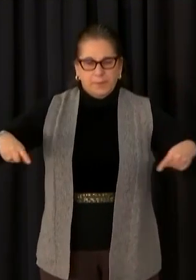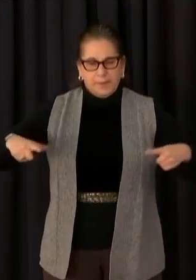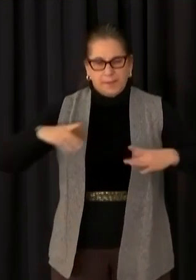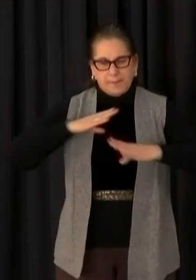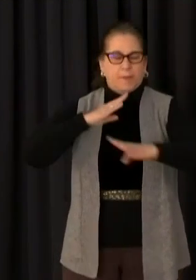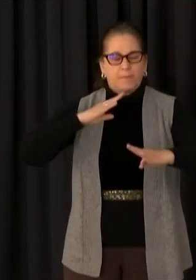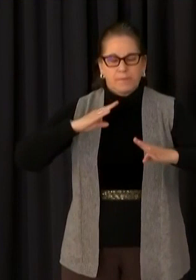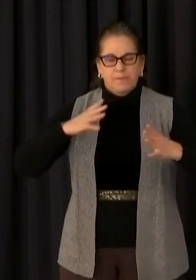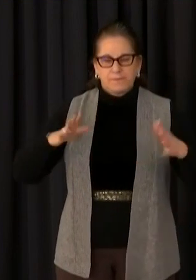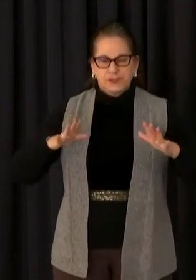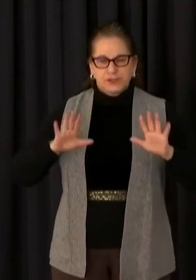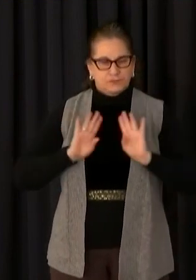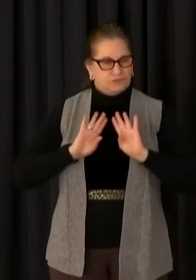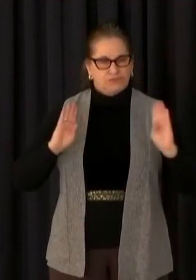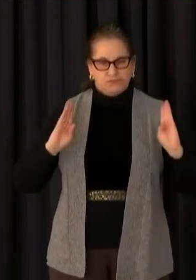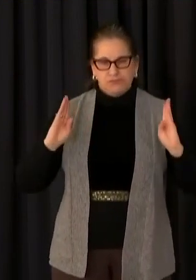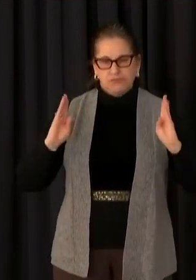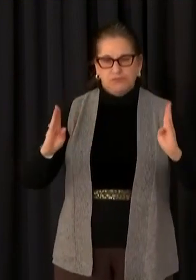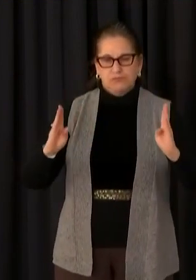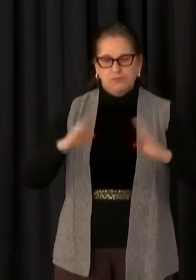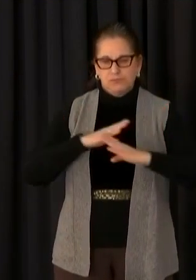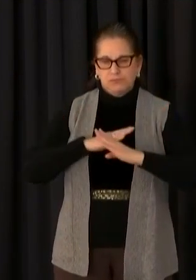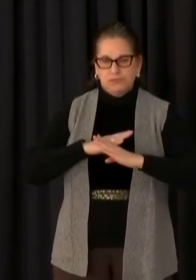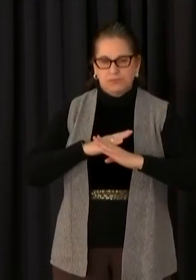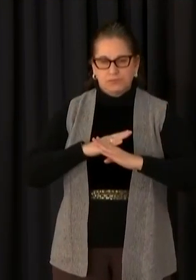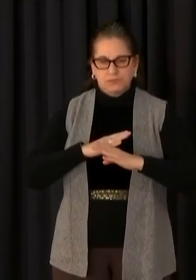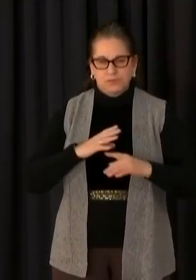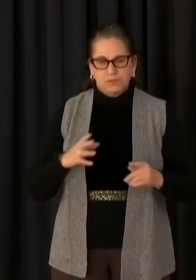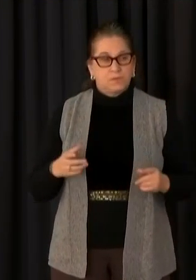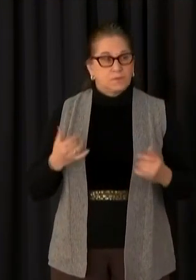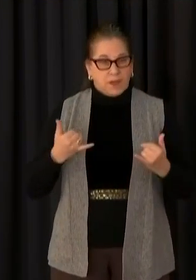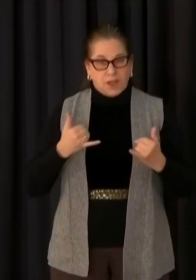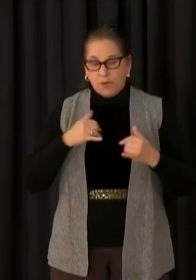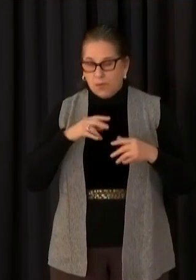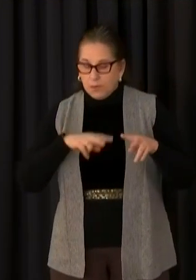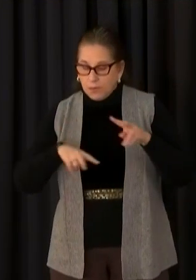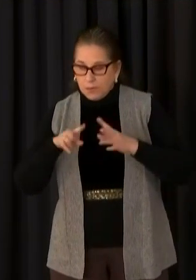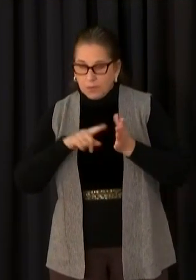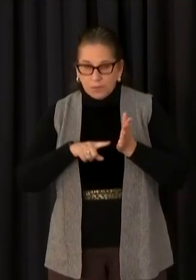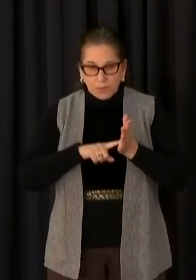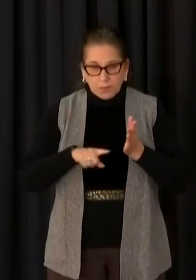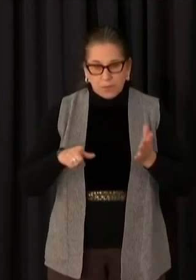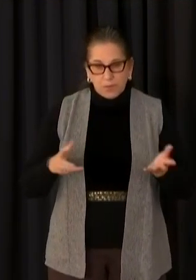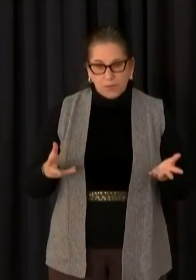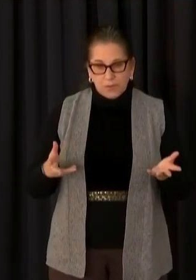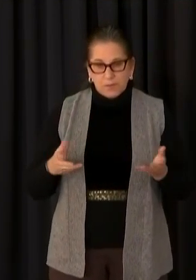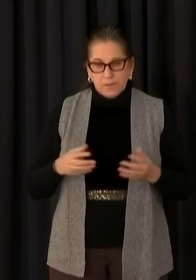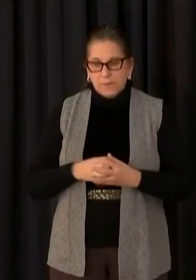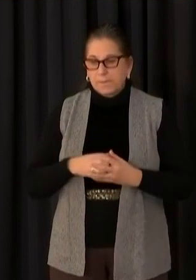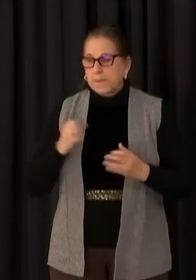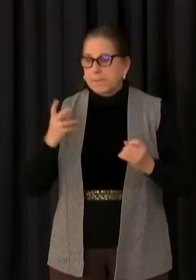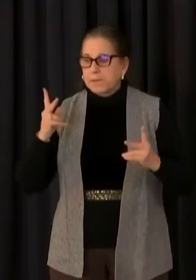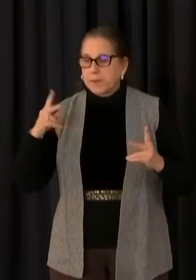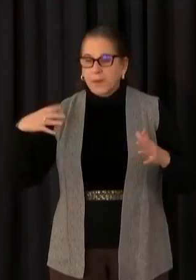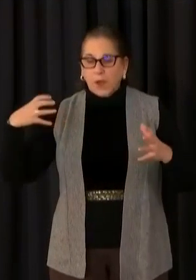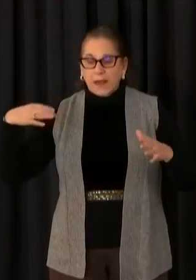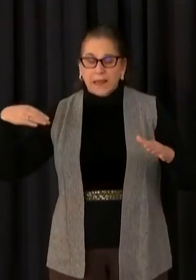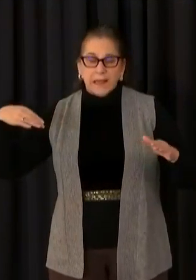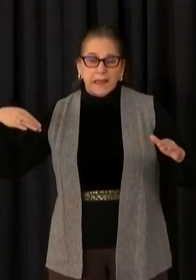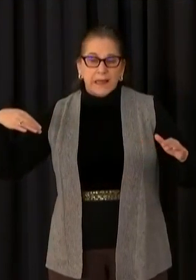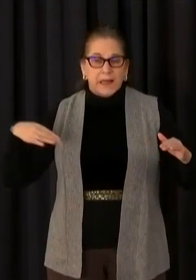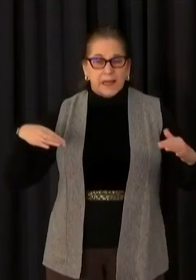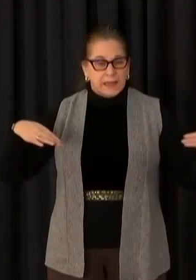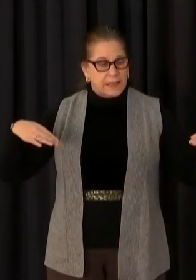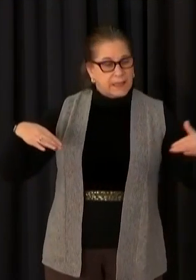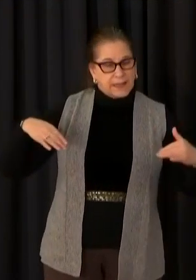may be subject to screening and asked to describe their essential business, so be prepared to